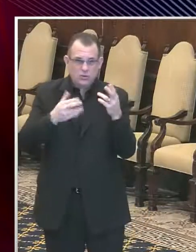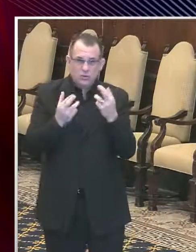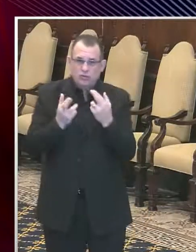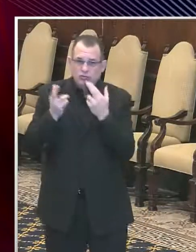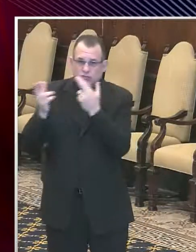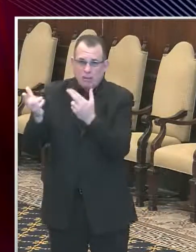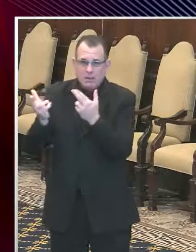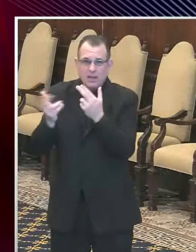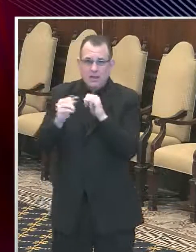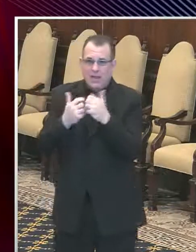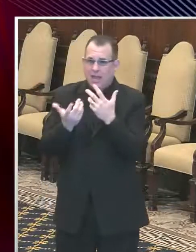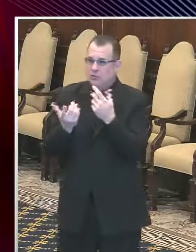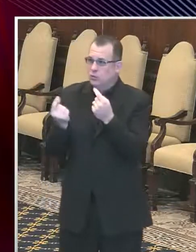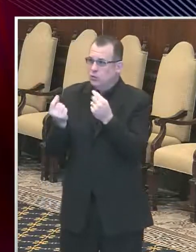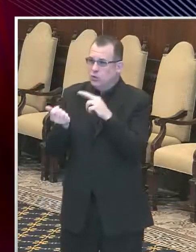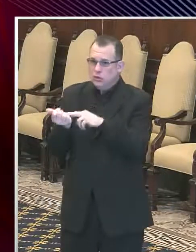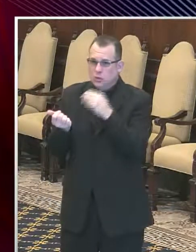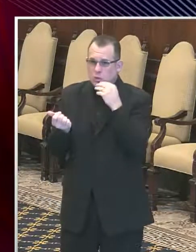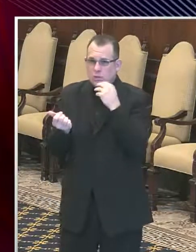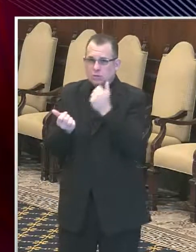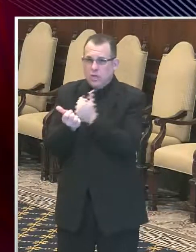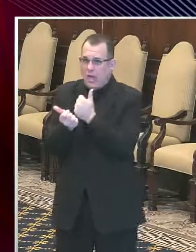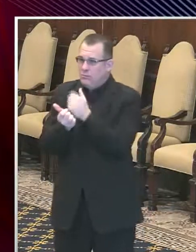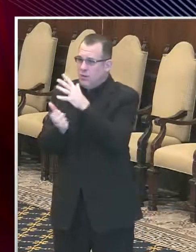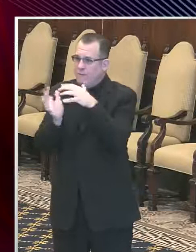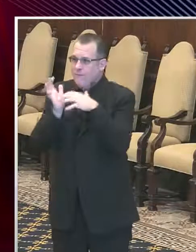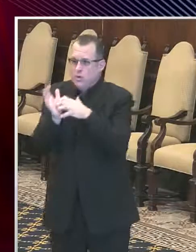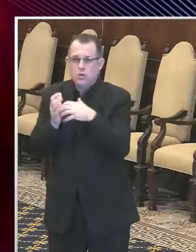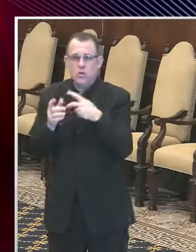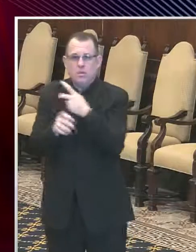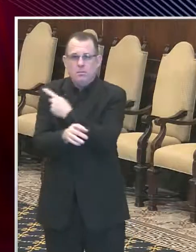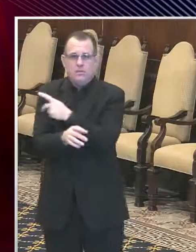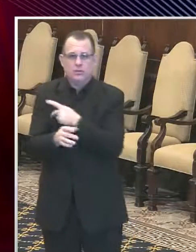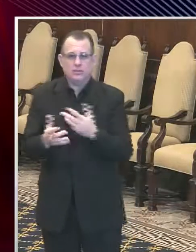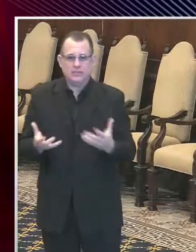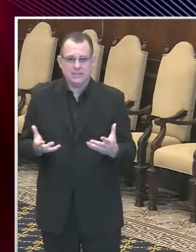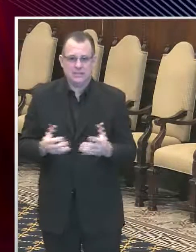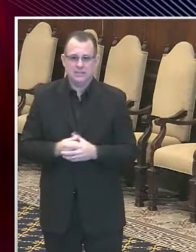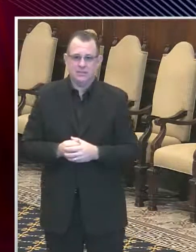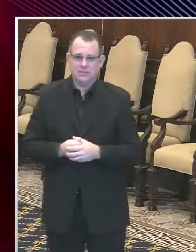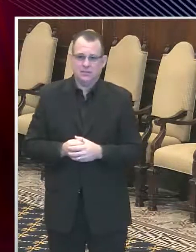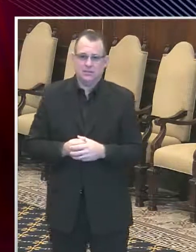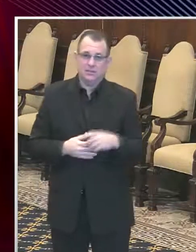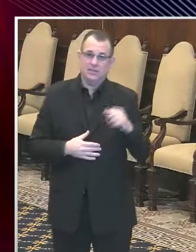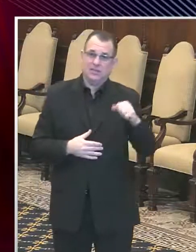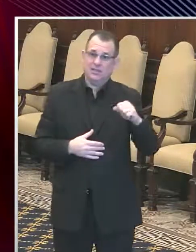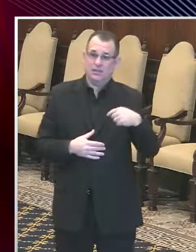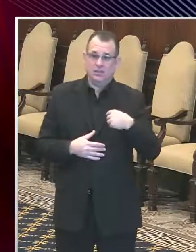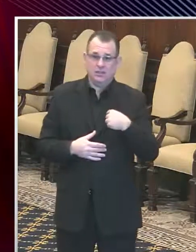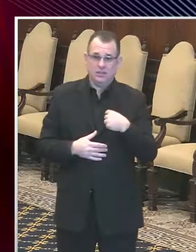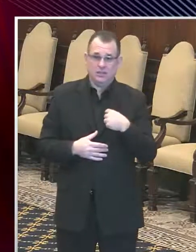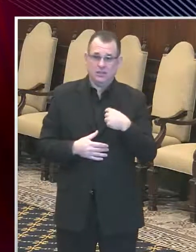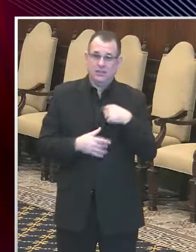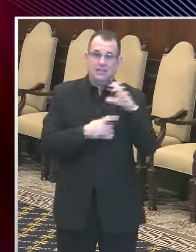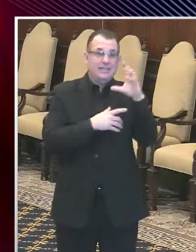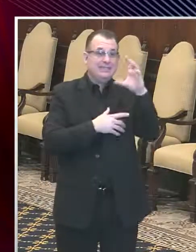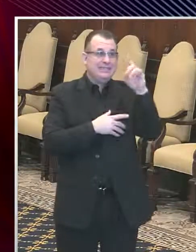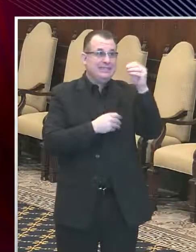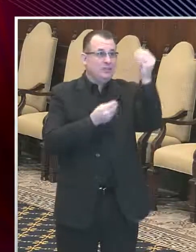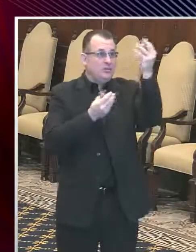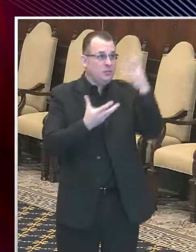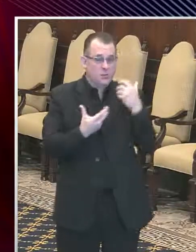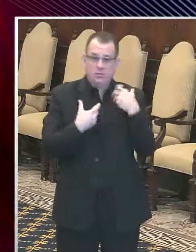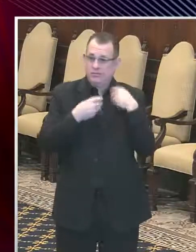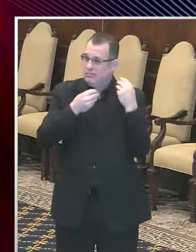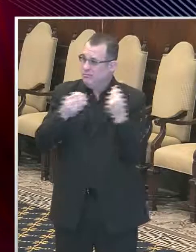try to protect their vulnerable patients? Absolutely. There are recommendations that the Centers for Disease Control has delivered to them. We